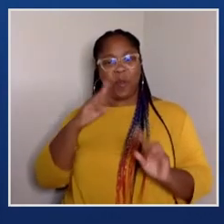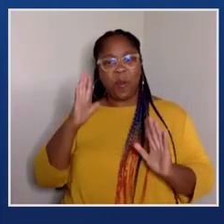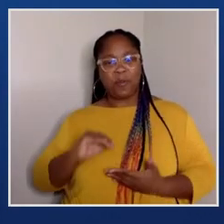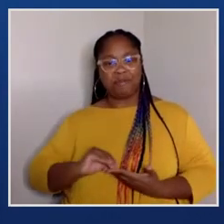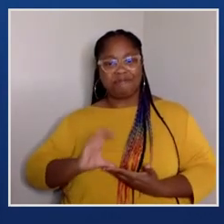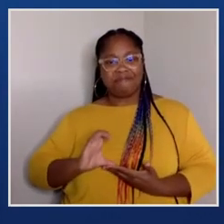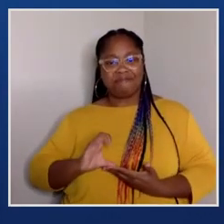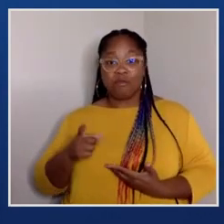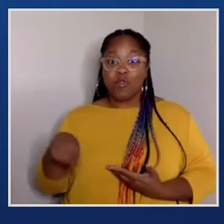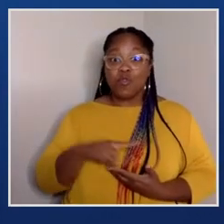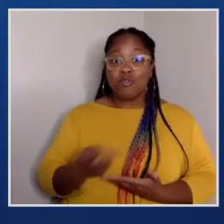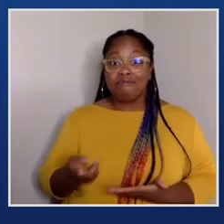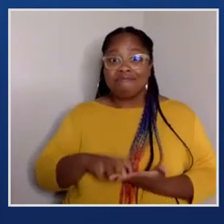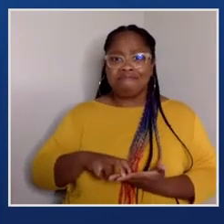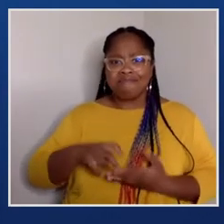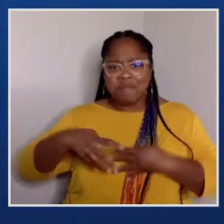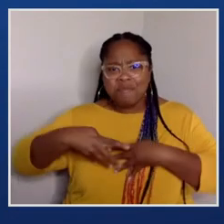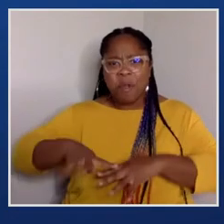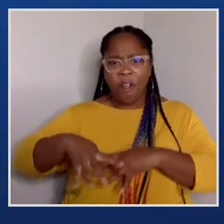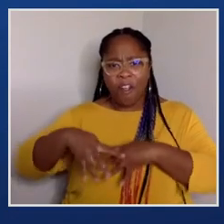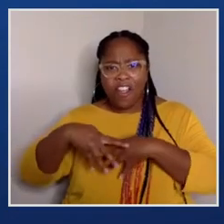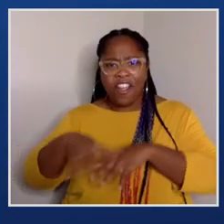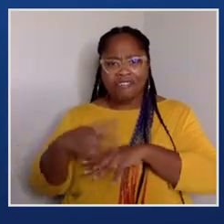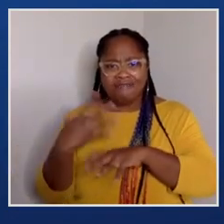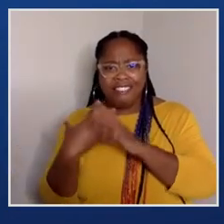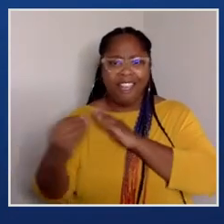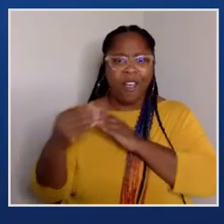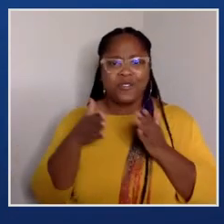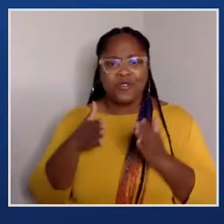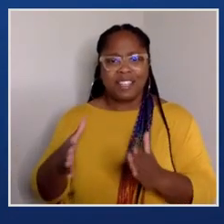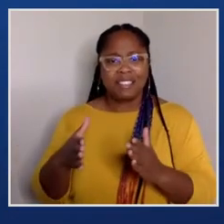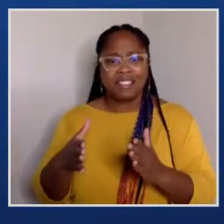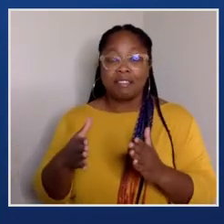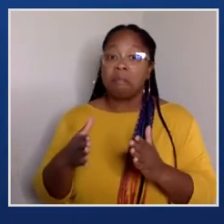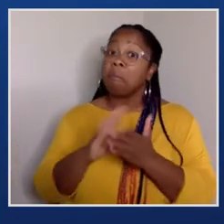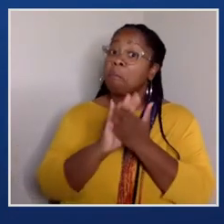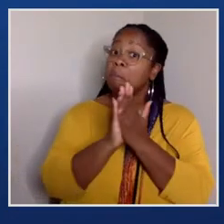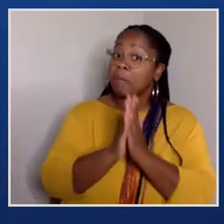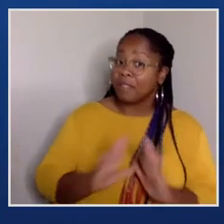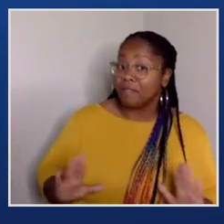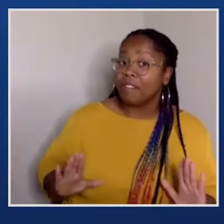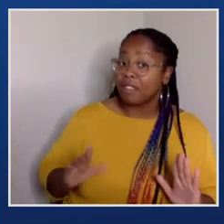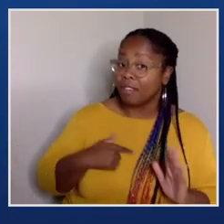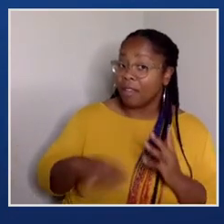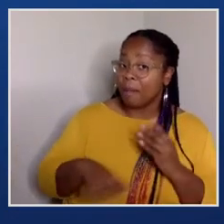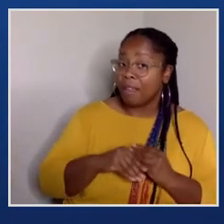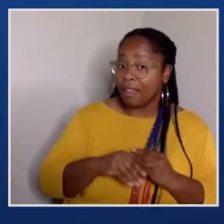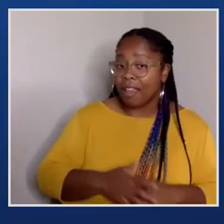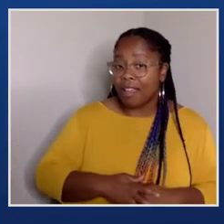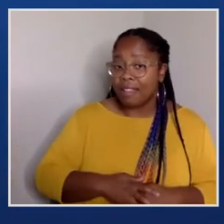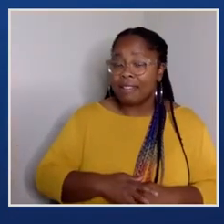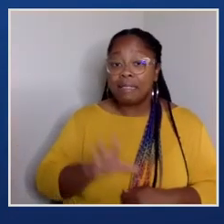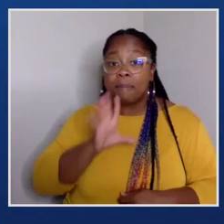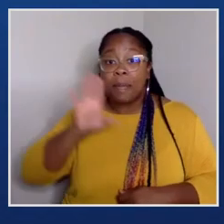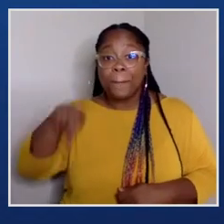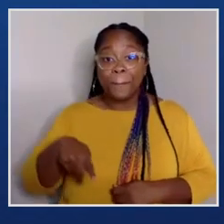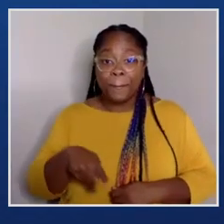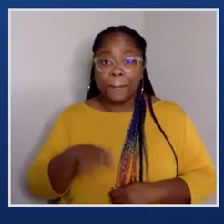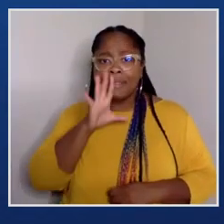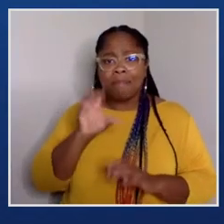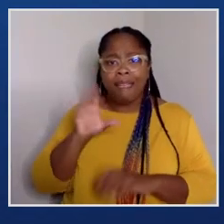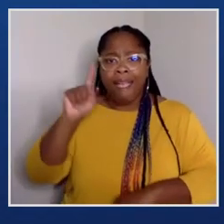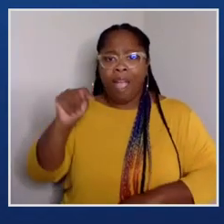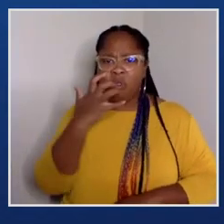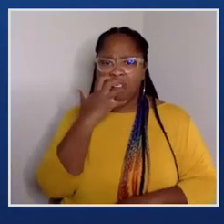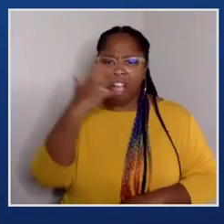the streets, peacefully, I might add, speaking up and speaking out, putting